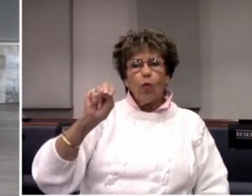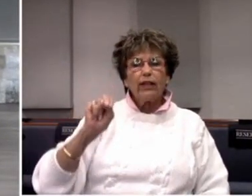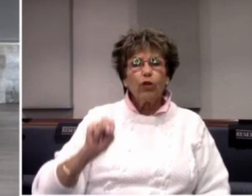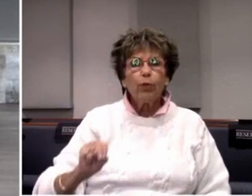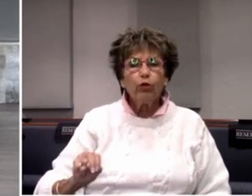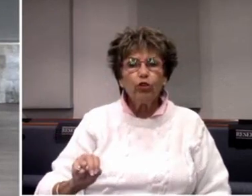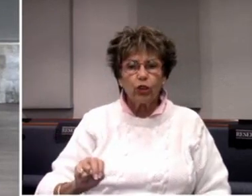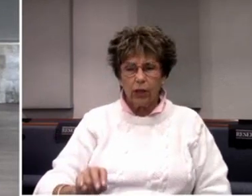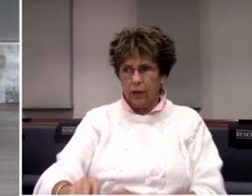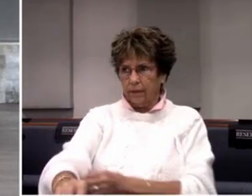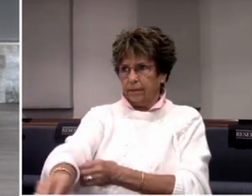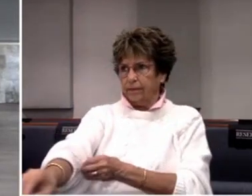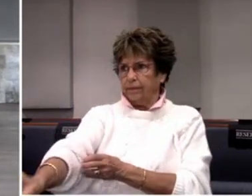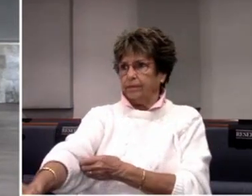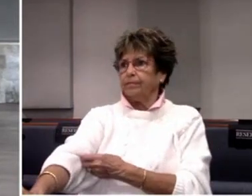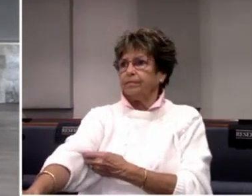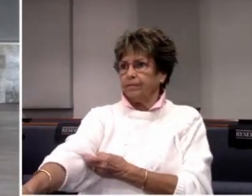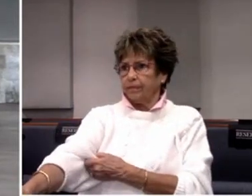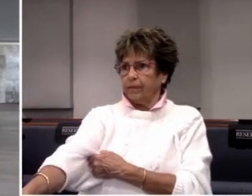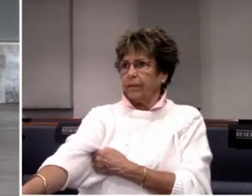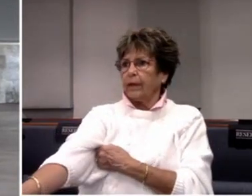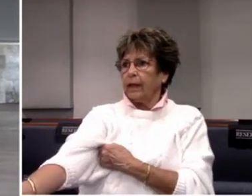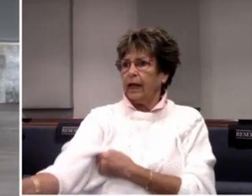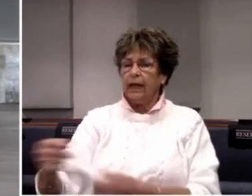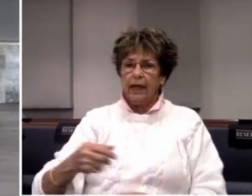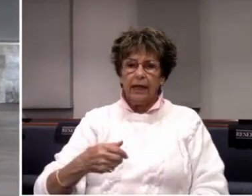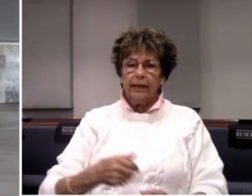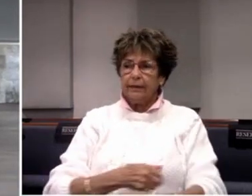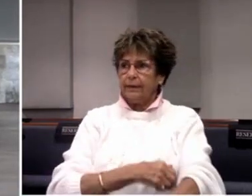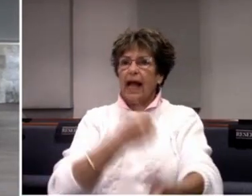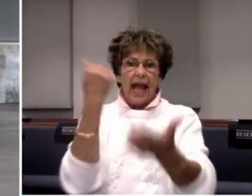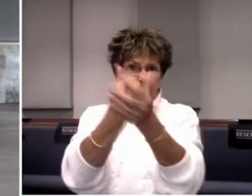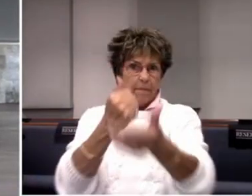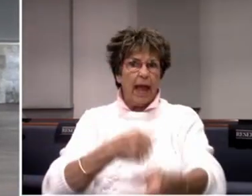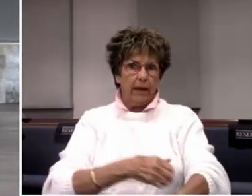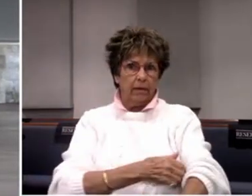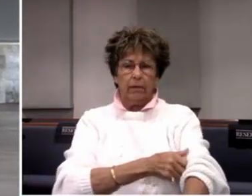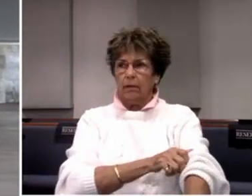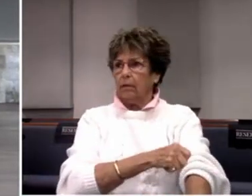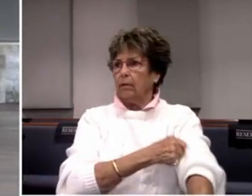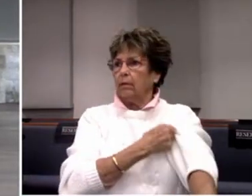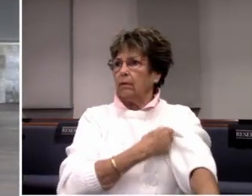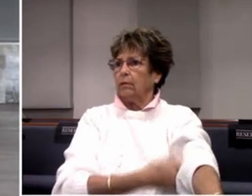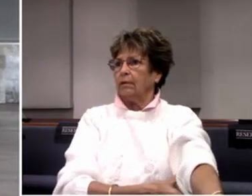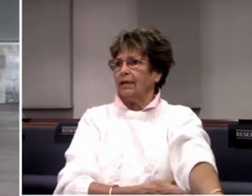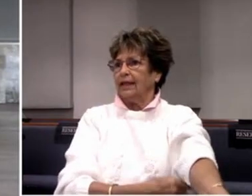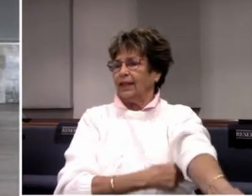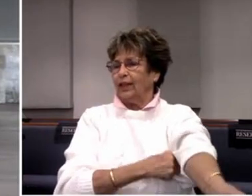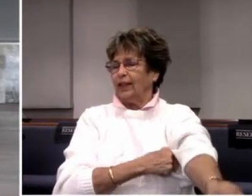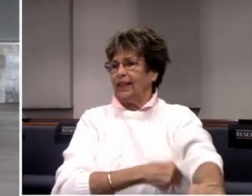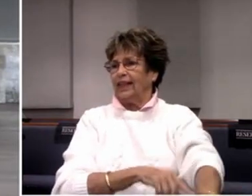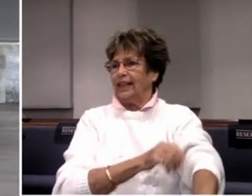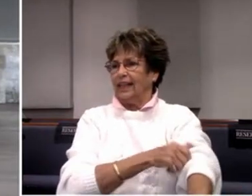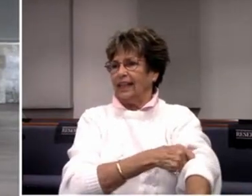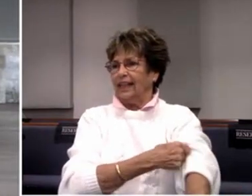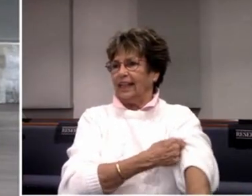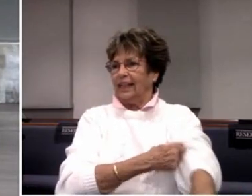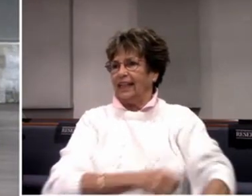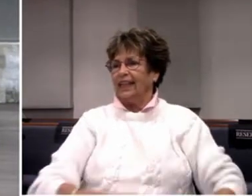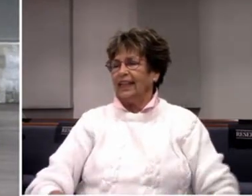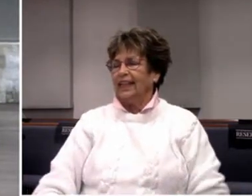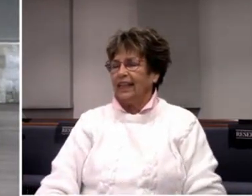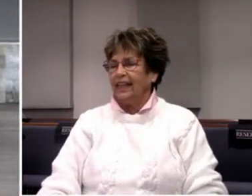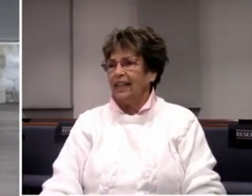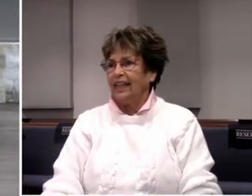all of us in our sinful humanity. May I get an amen, Mr. and Mrs. Pius. Okay?